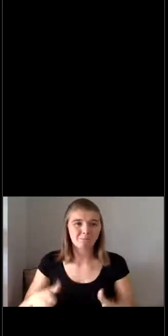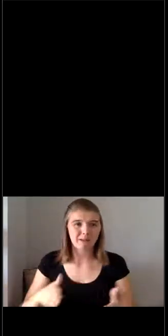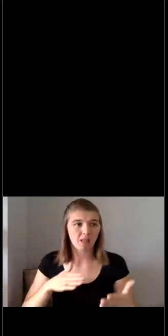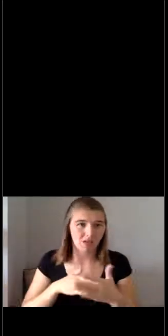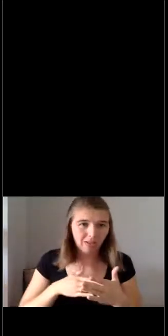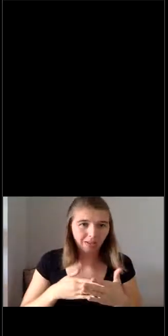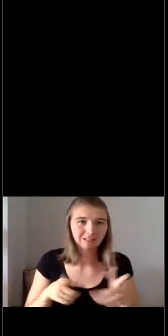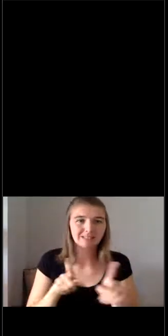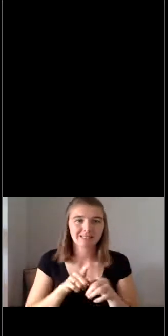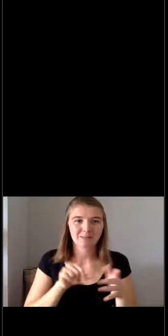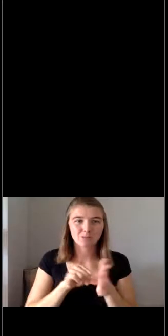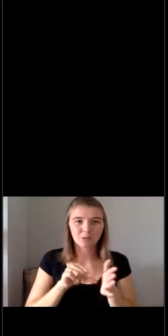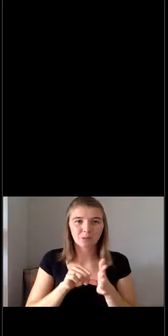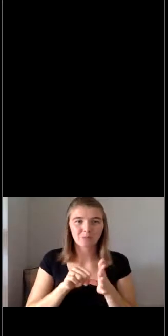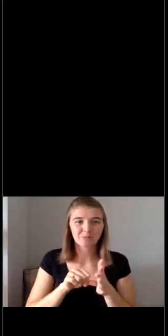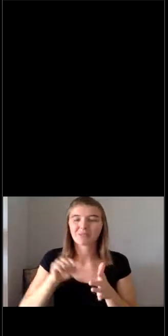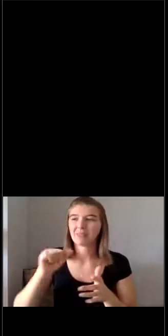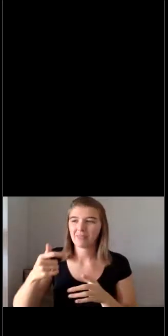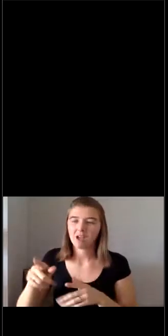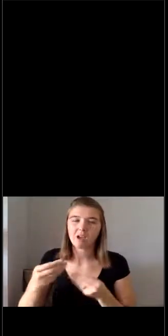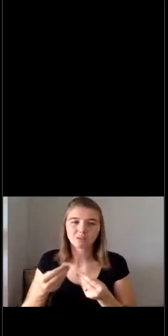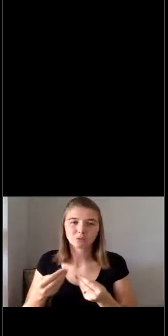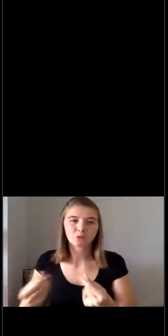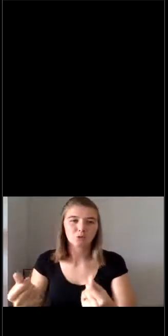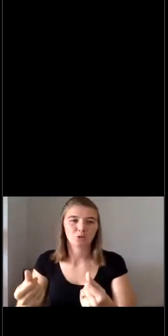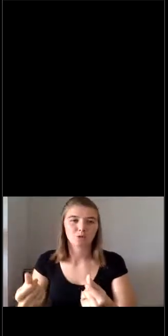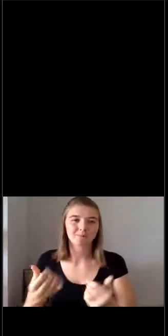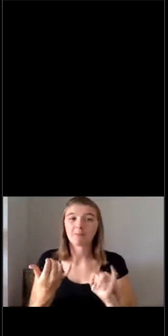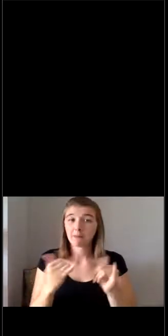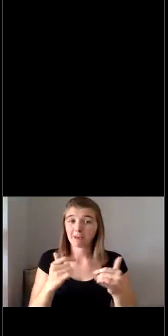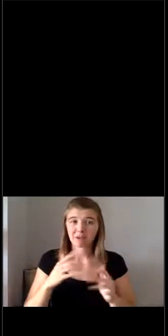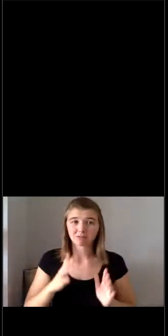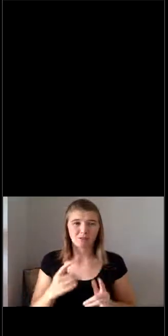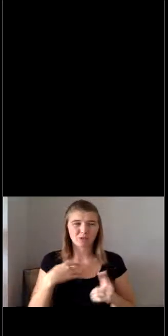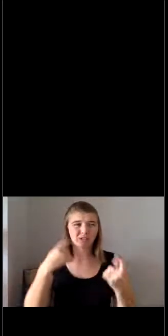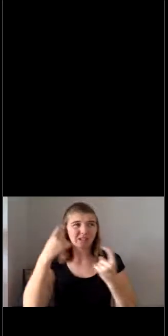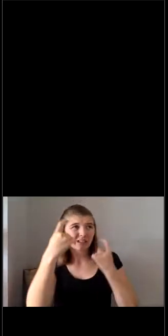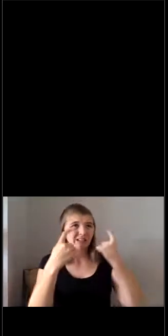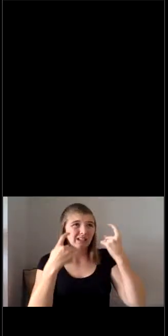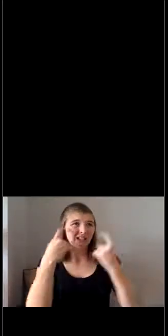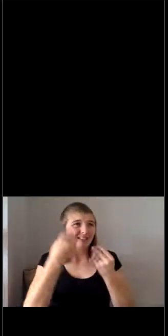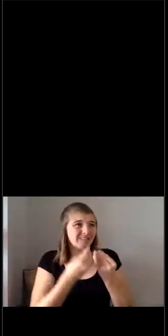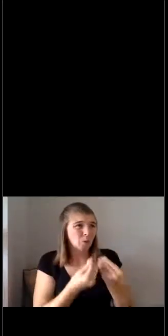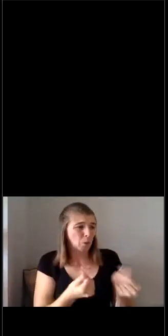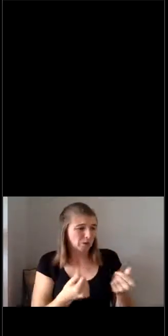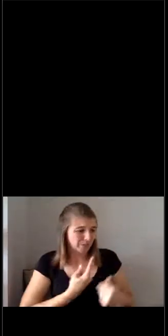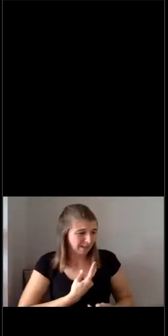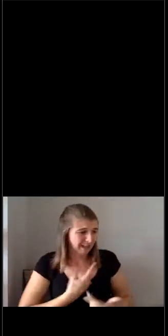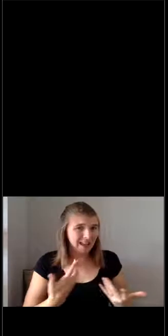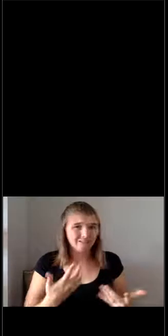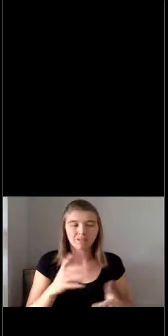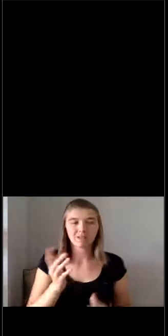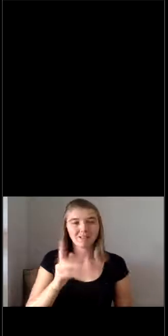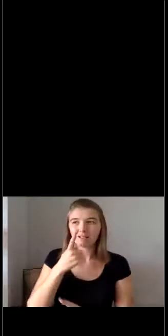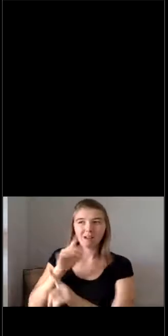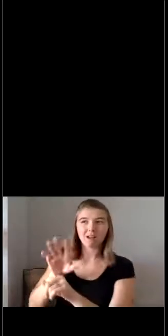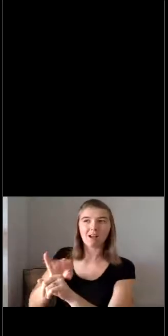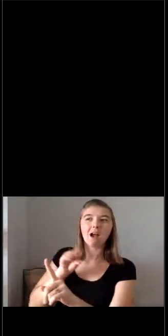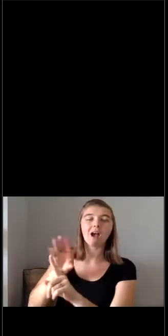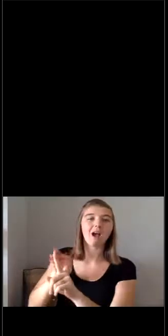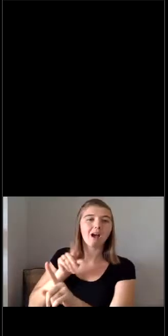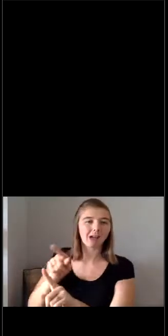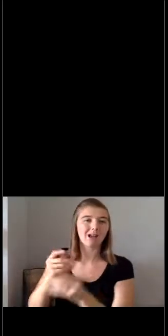might not even have to create one ourselves. We can imitate what other people have done for us to test out if that might be effective for ourselves. Number three,